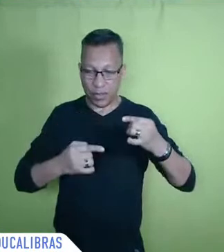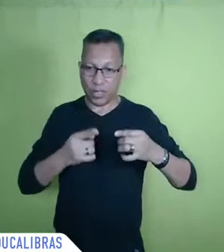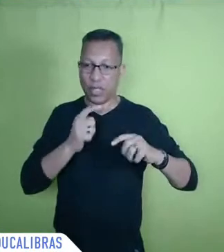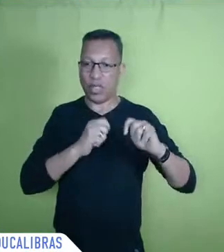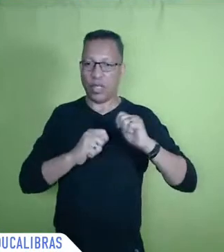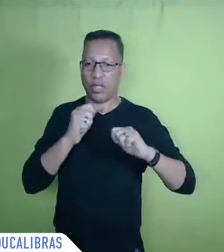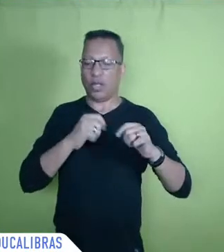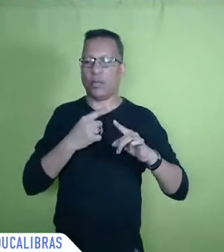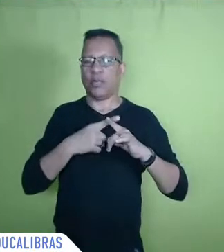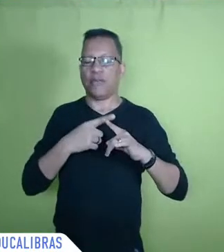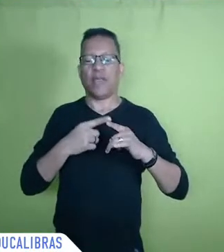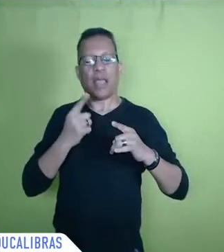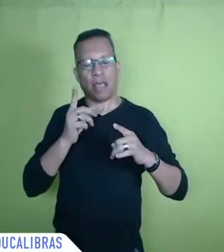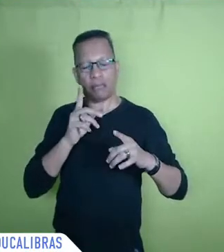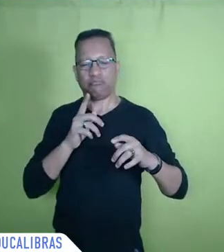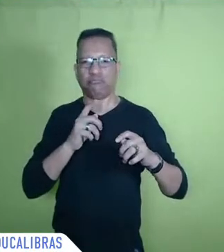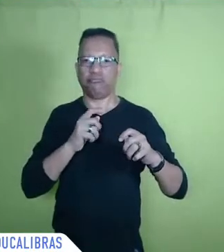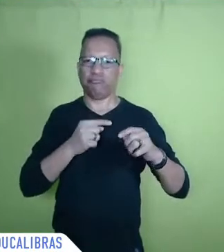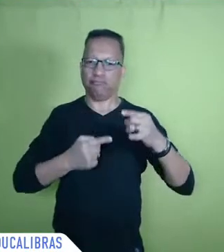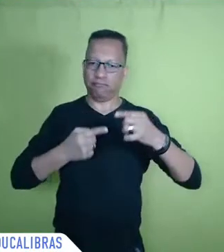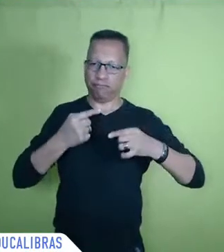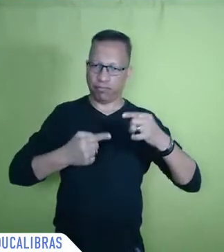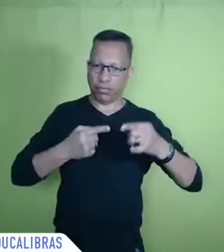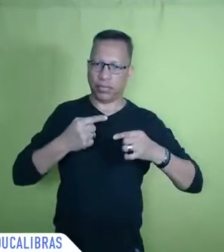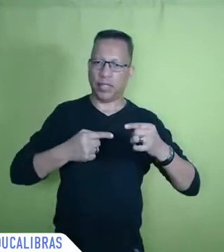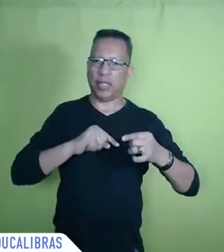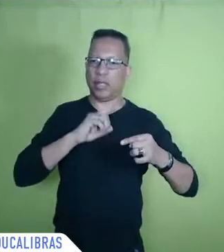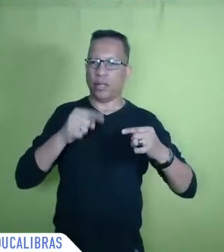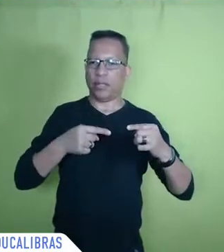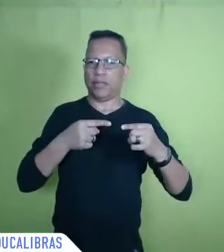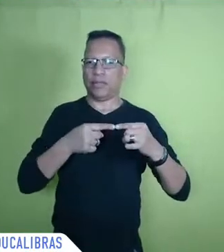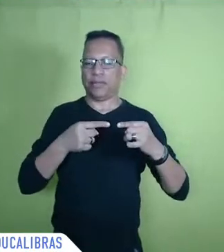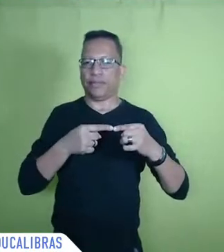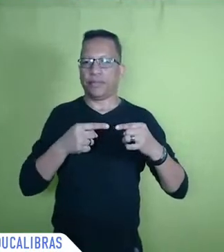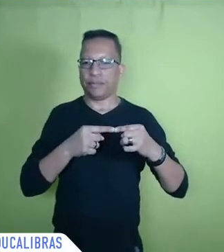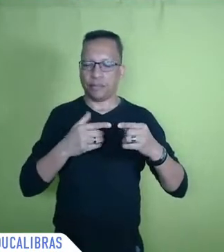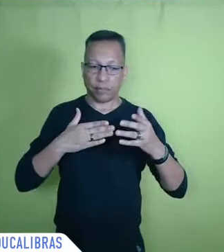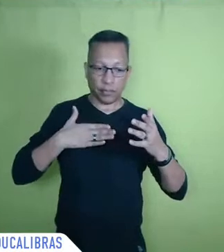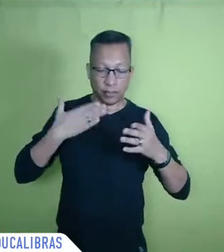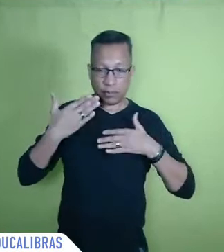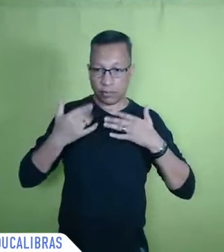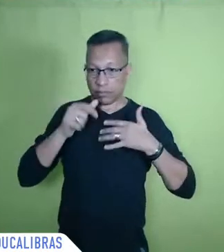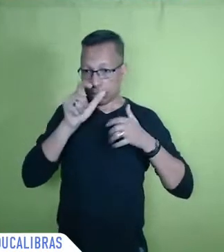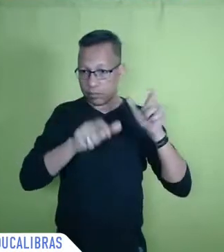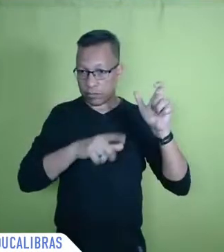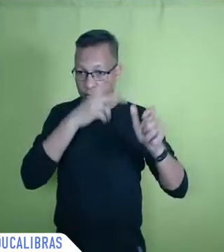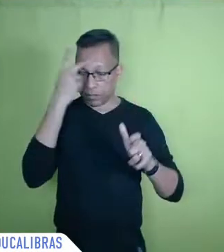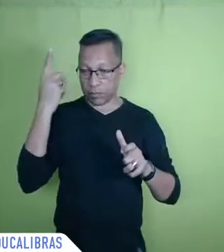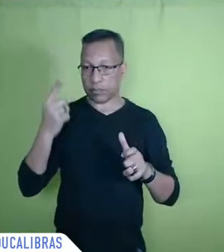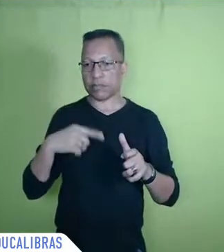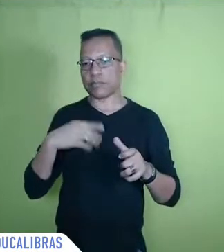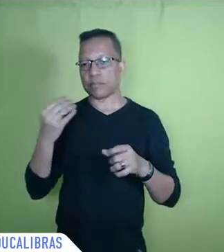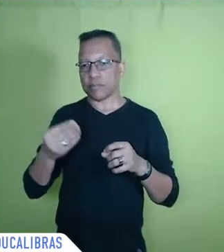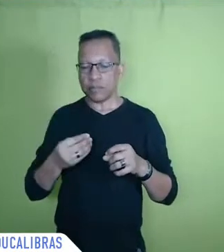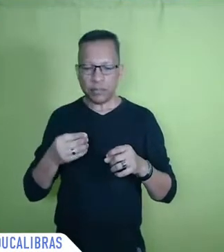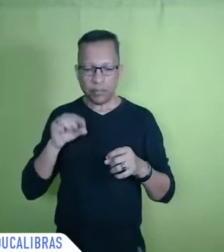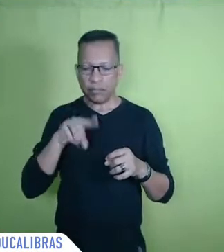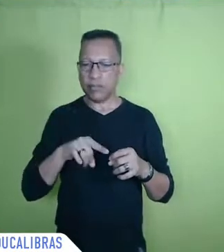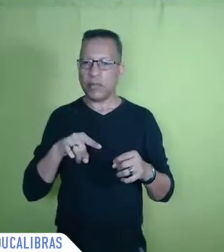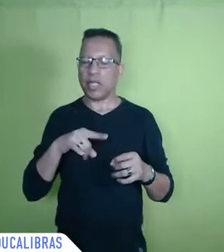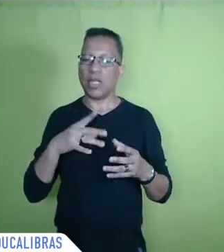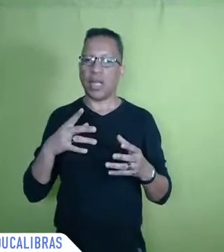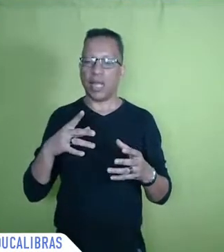the other, we have to take ideology out of the economic debate, because the economic case